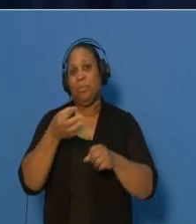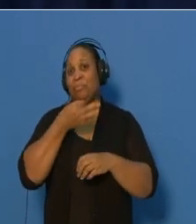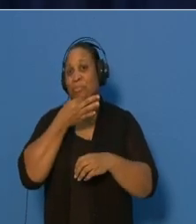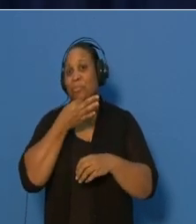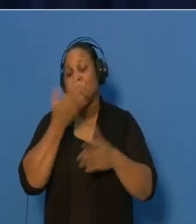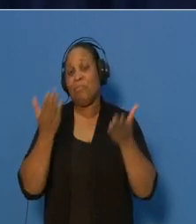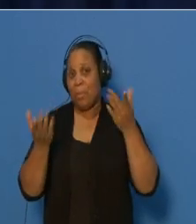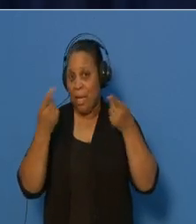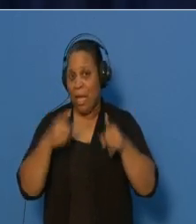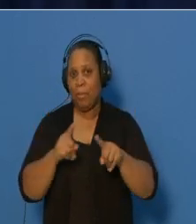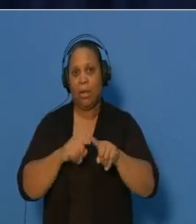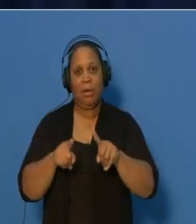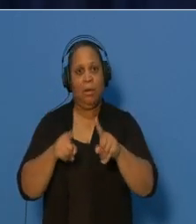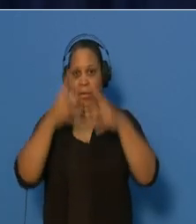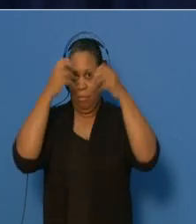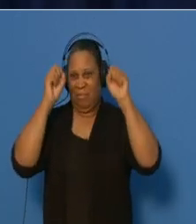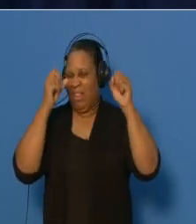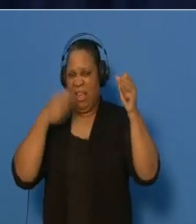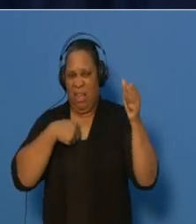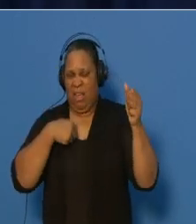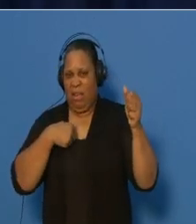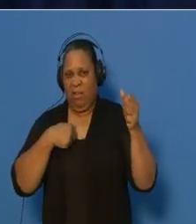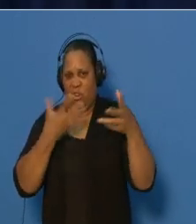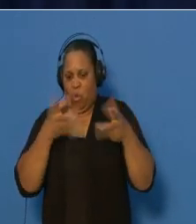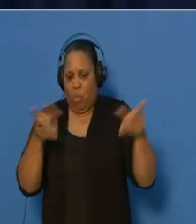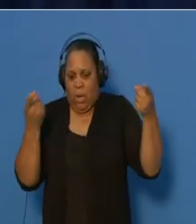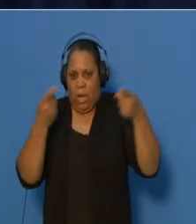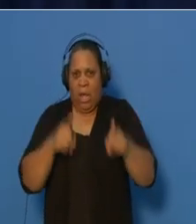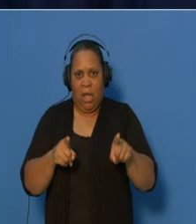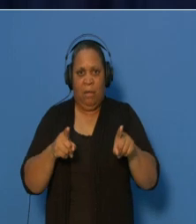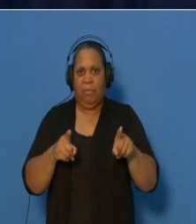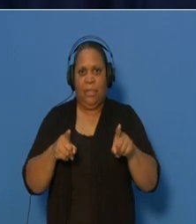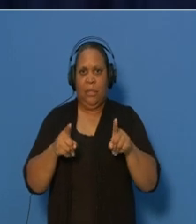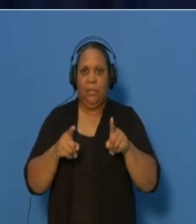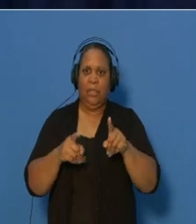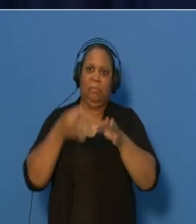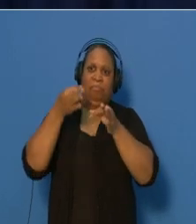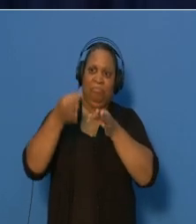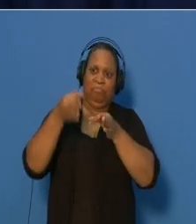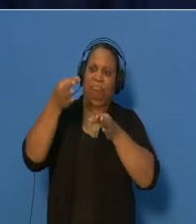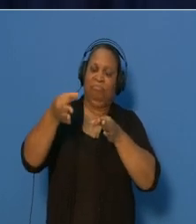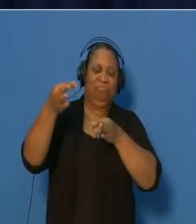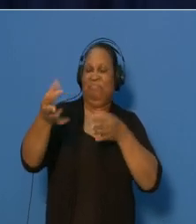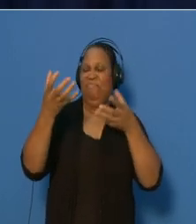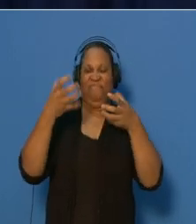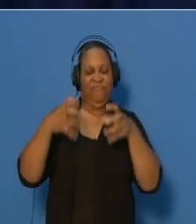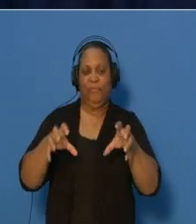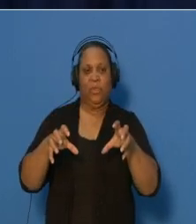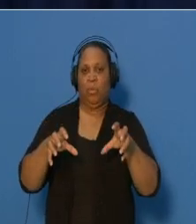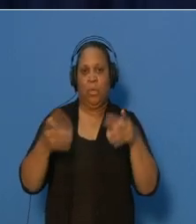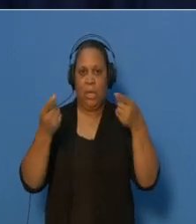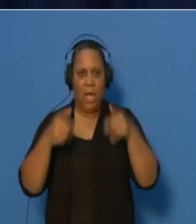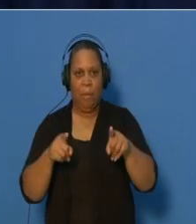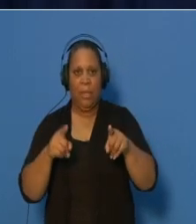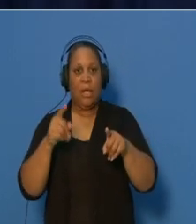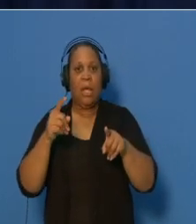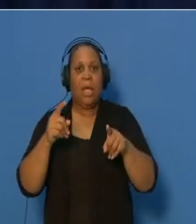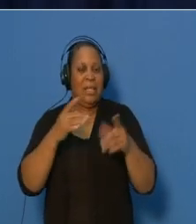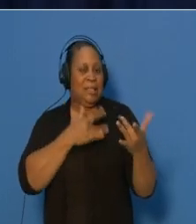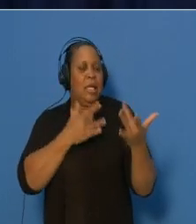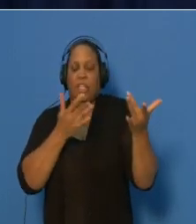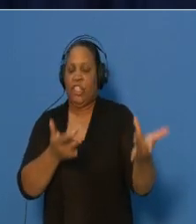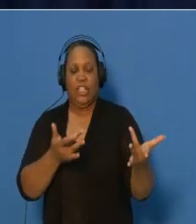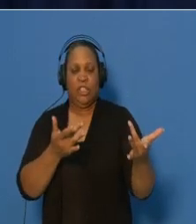everyone. I do not want this situation to continue indefinitely. That is not our intention, and that is the reason why it is important